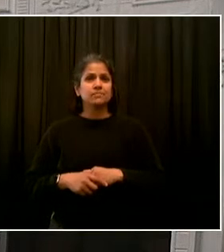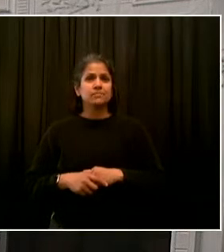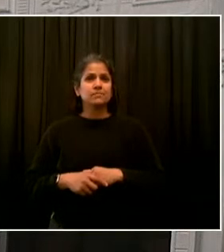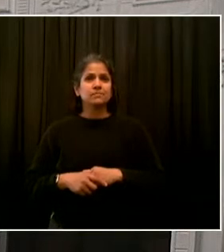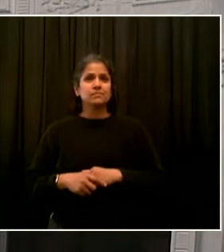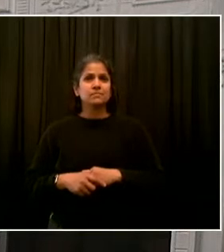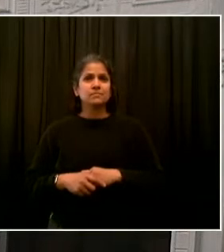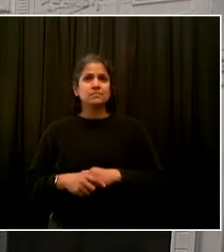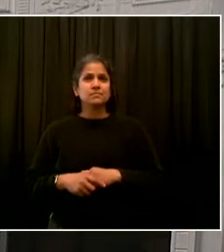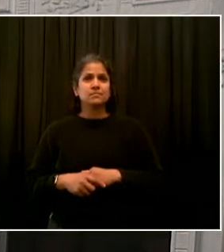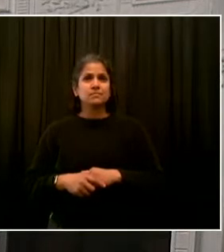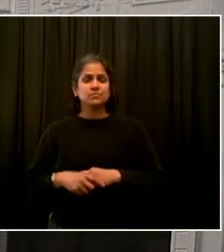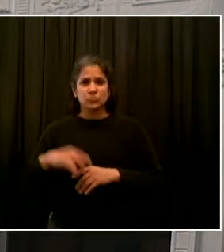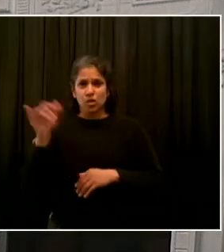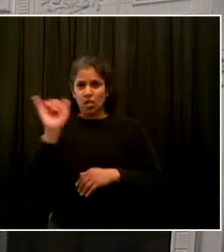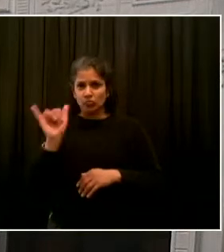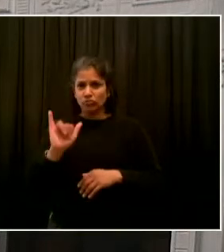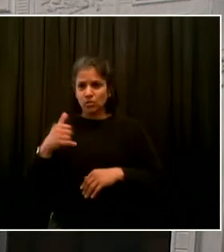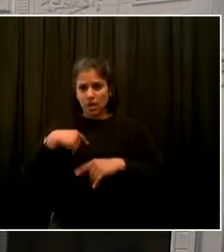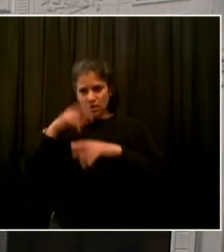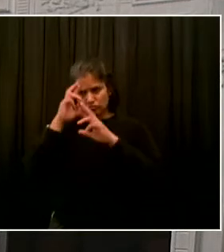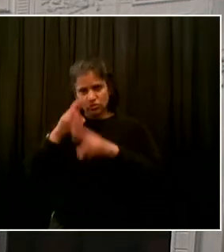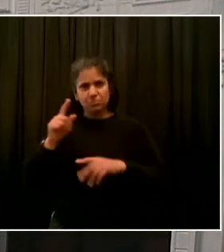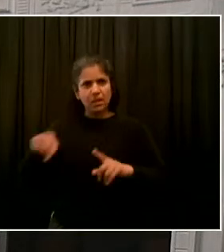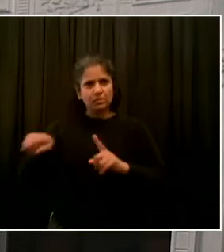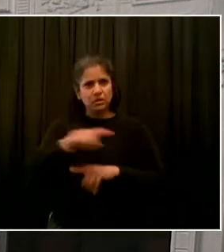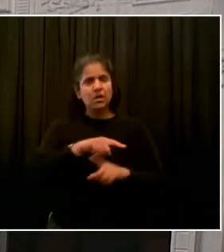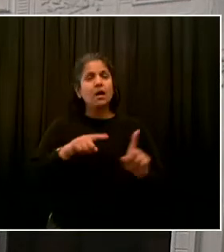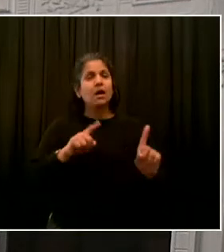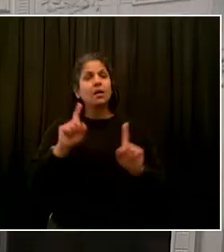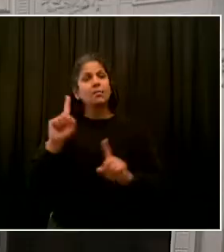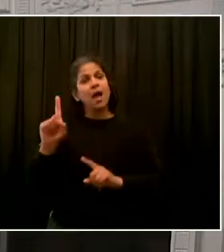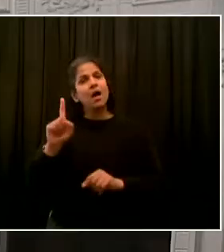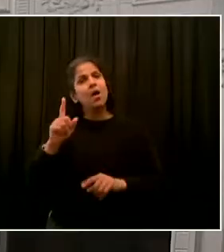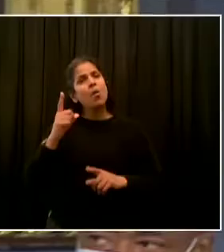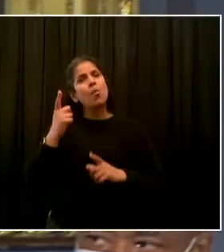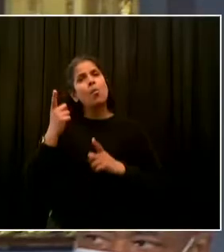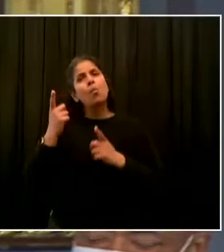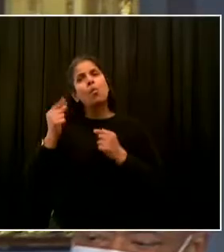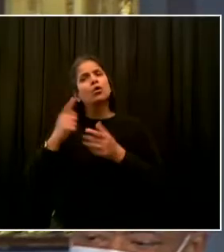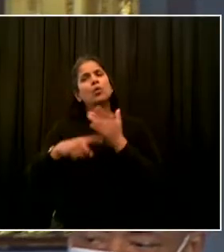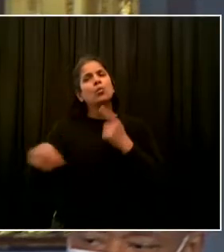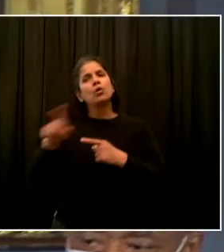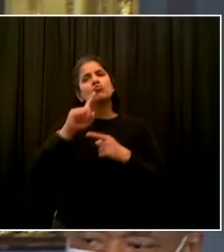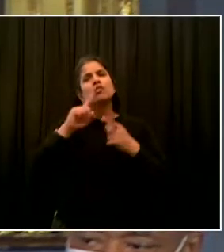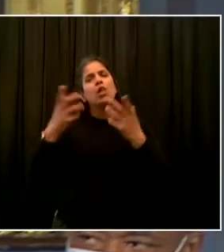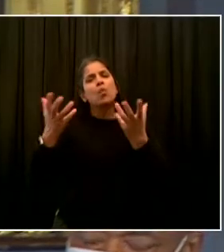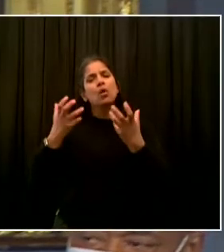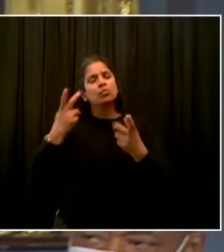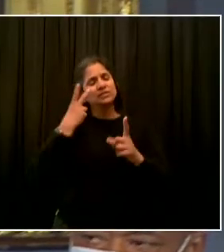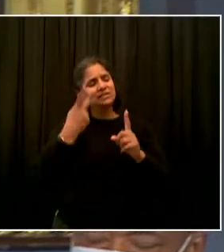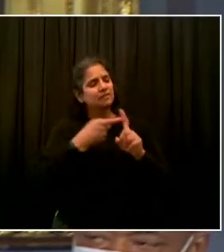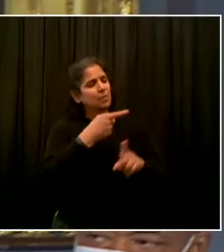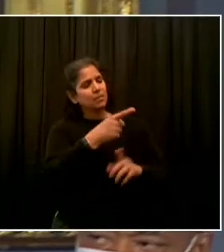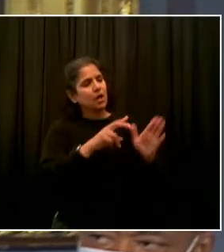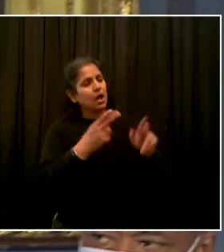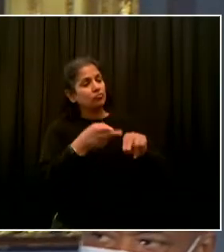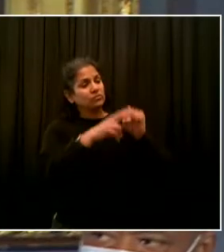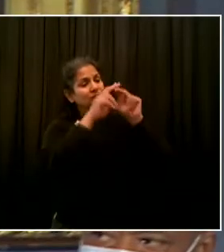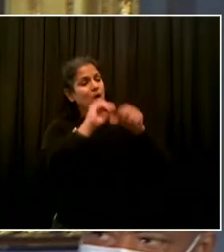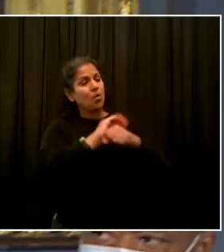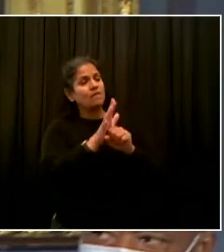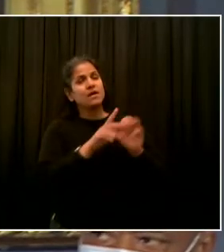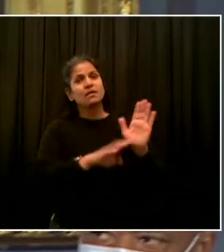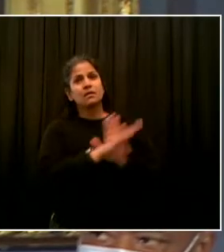in hospitalizations due to the BA2 variant? Thanks for the question. We know that this subvariant is